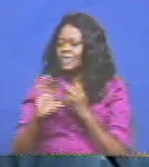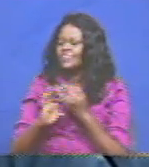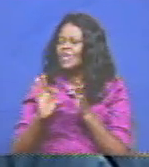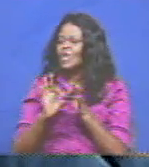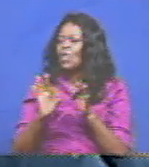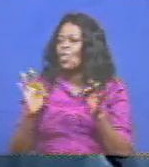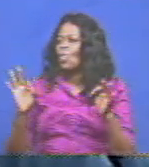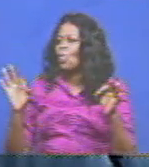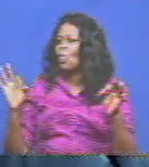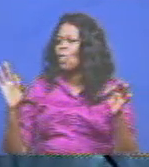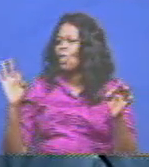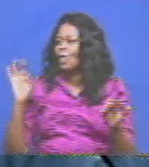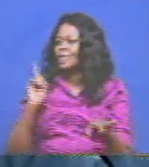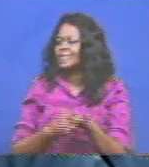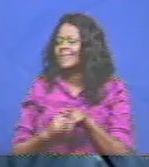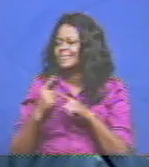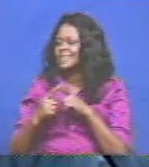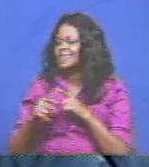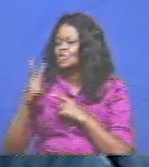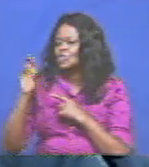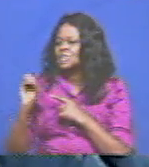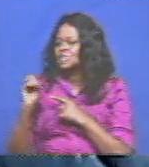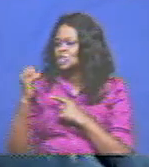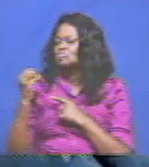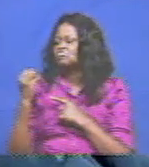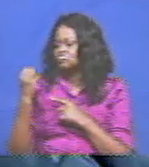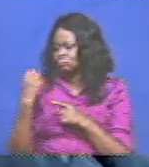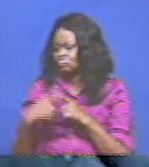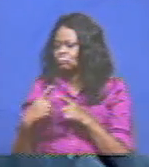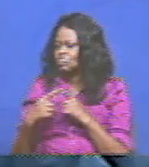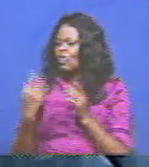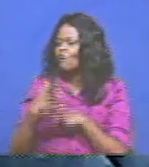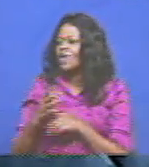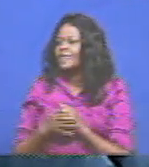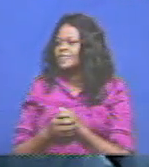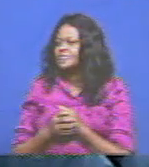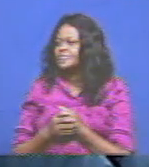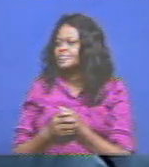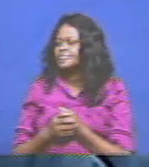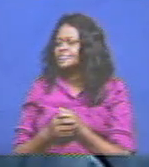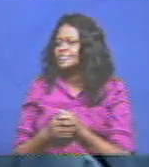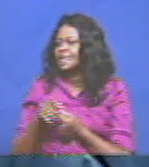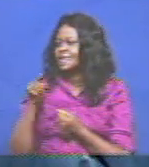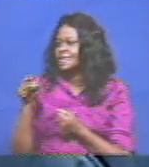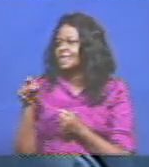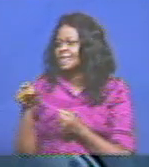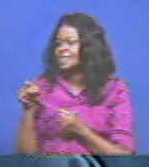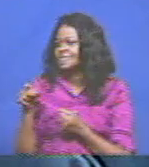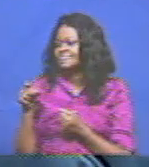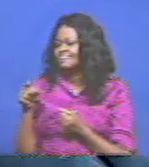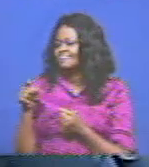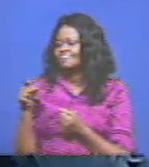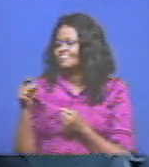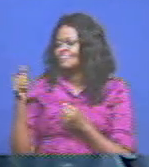time, mm-hmm. Over 20 years. 24 years. And that one, mm-hmm. Actually, it left a